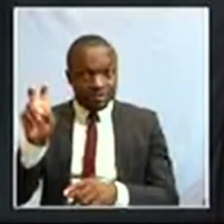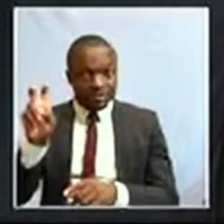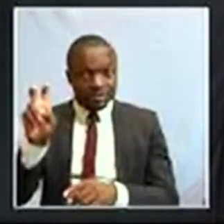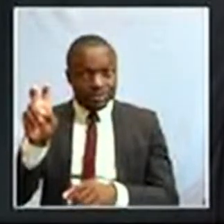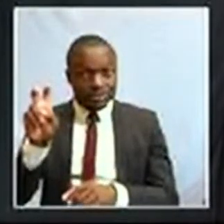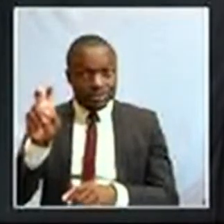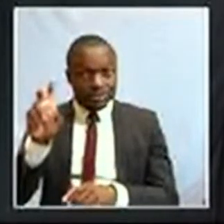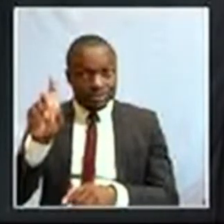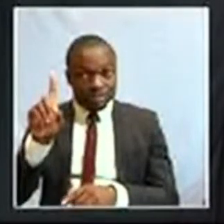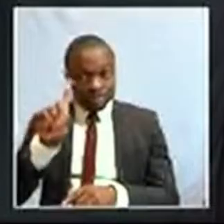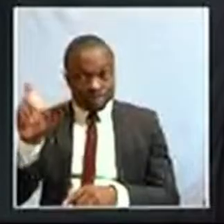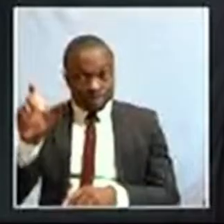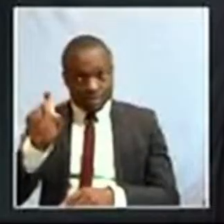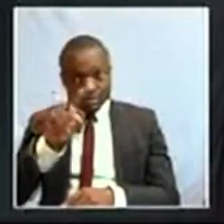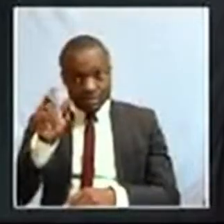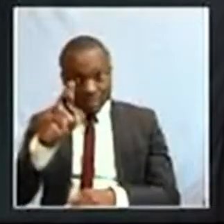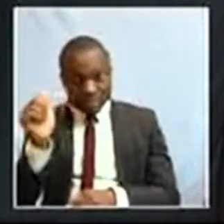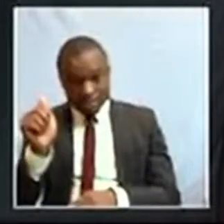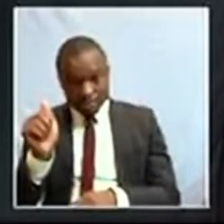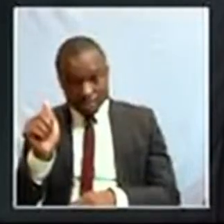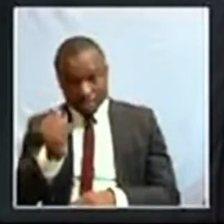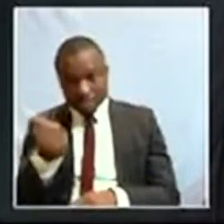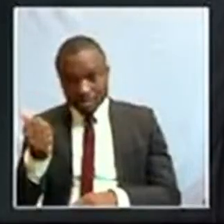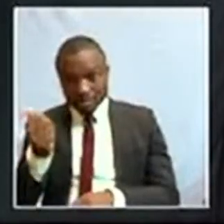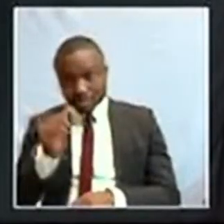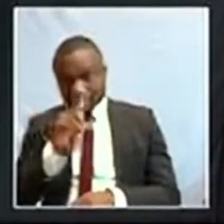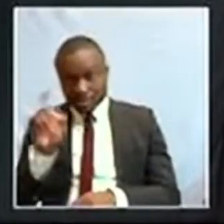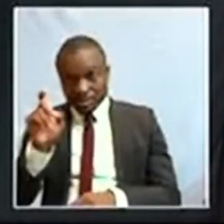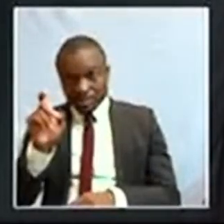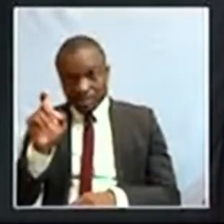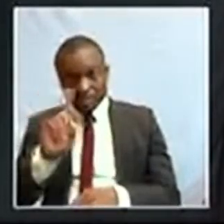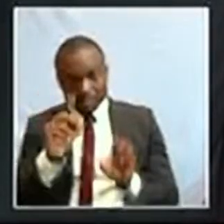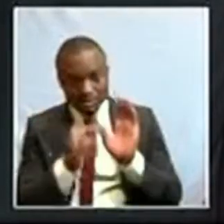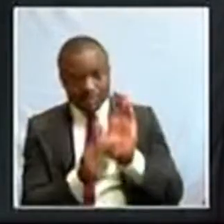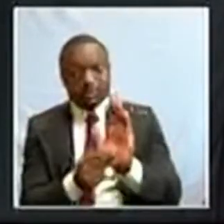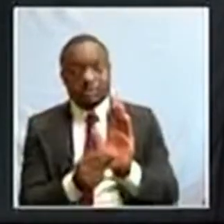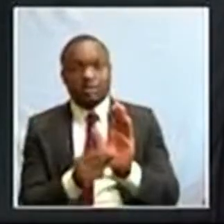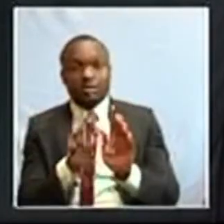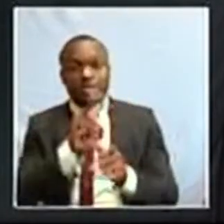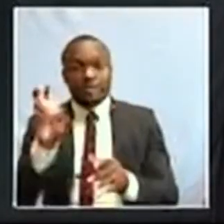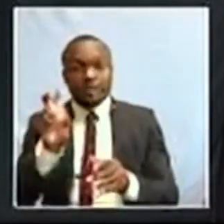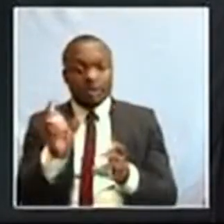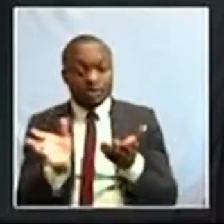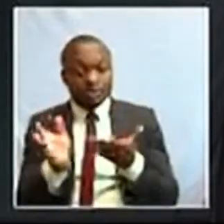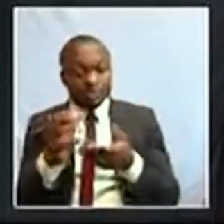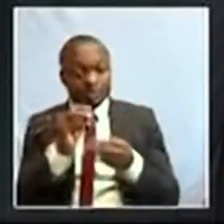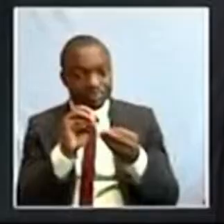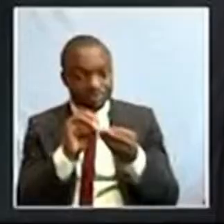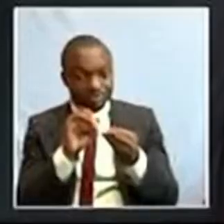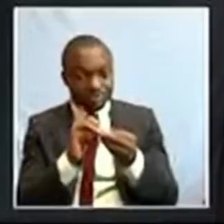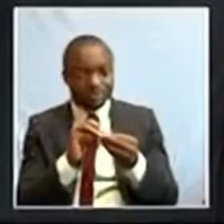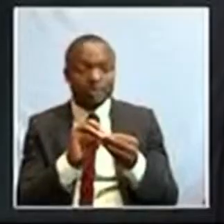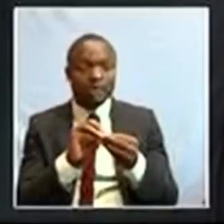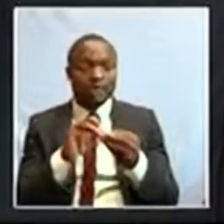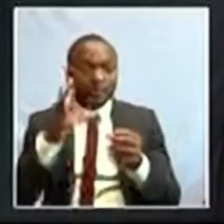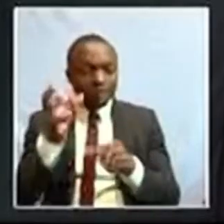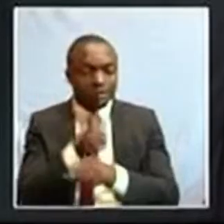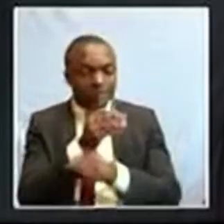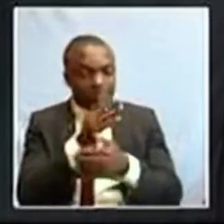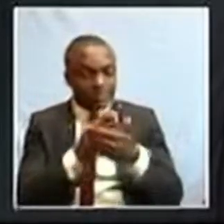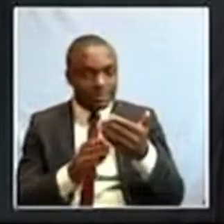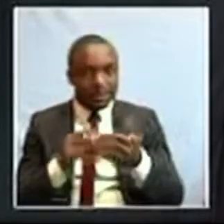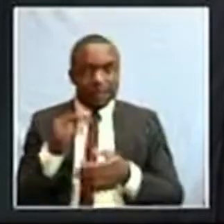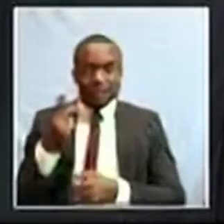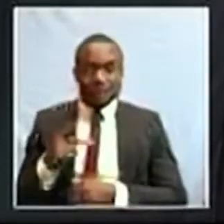from ZRA and 100. Then where we have indicated 200, this is where we collect a more, where we get some